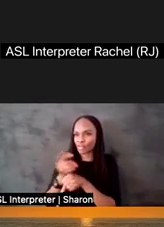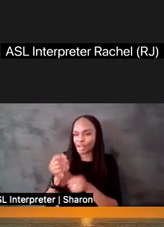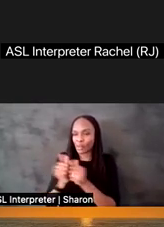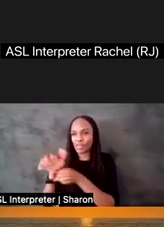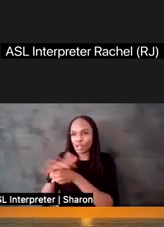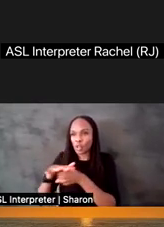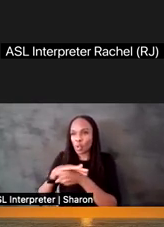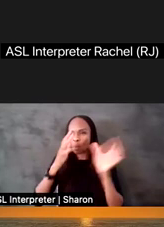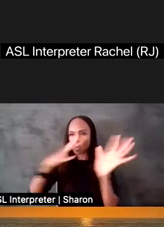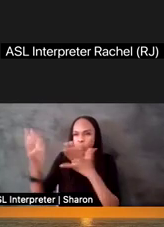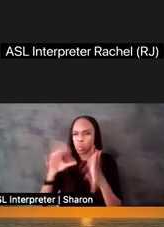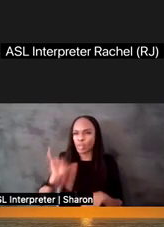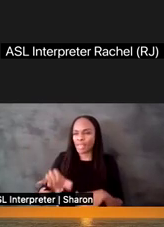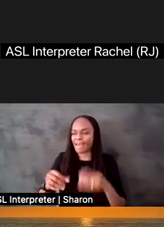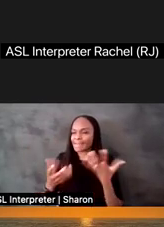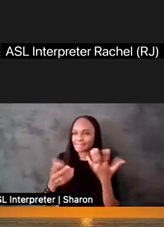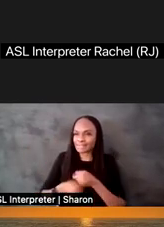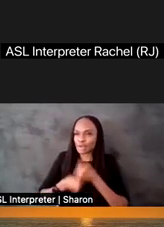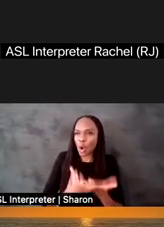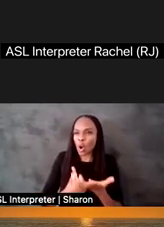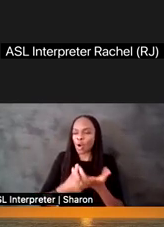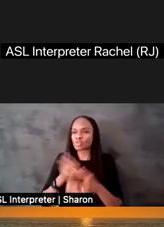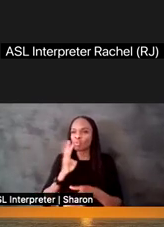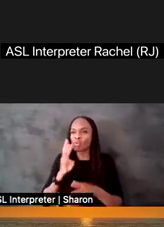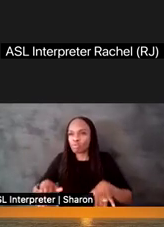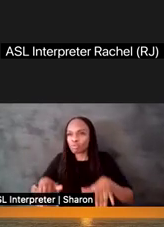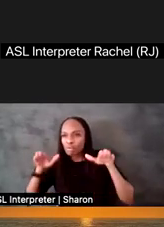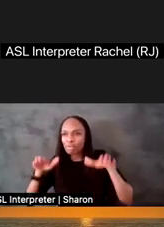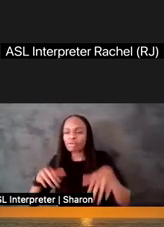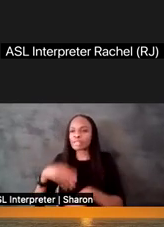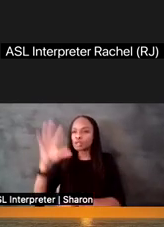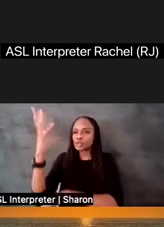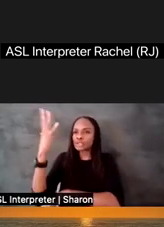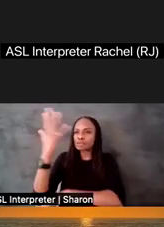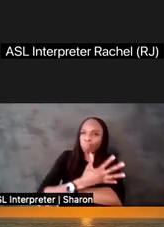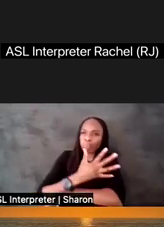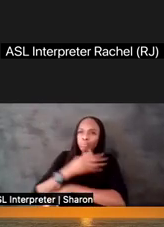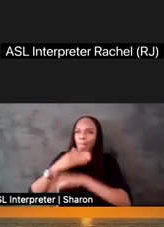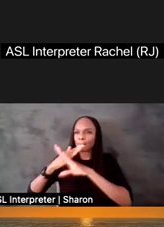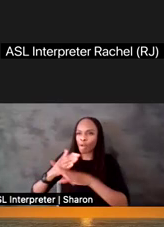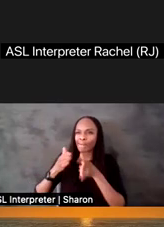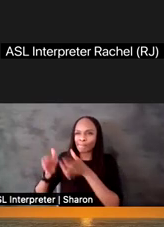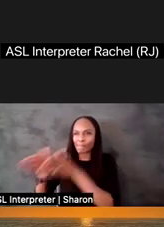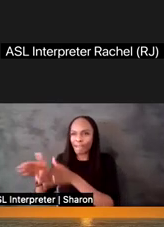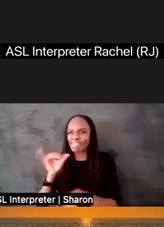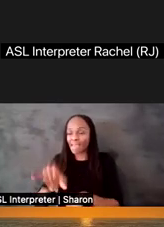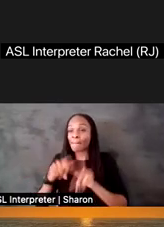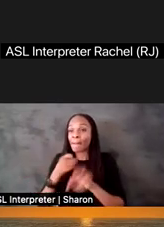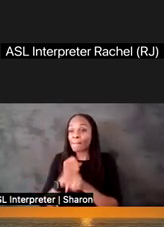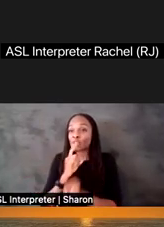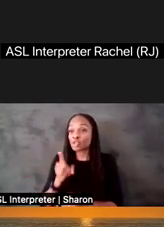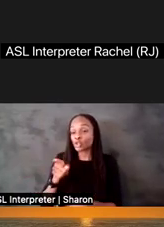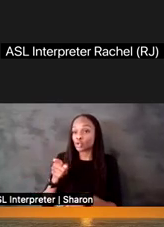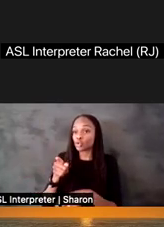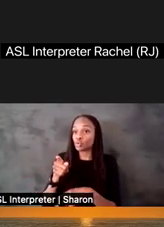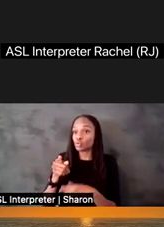flooding and power outages and down trees, block roadways, things like that. But making sure that you are subscribed to